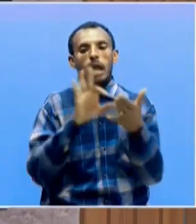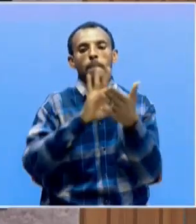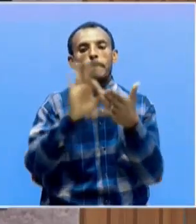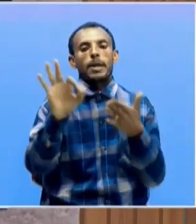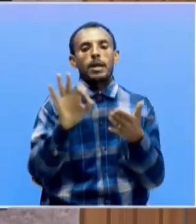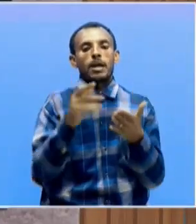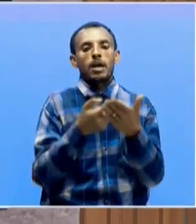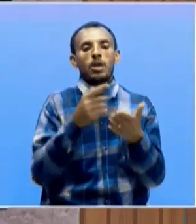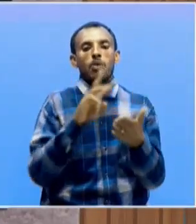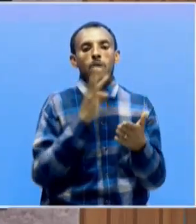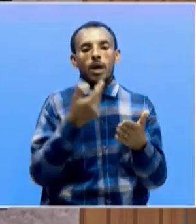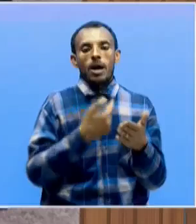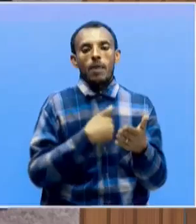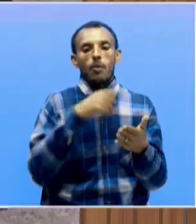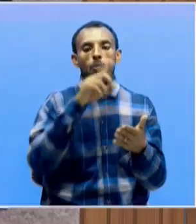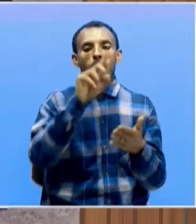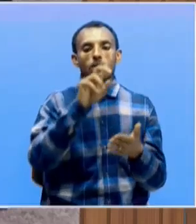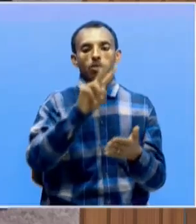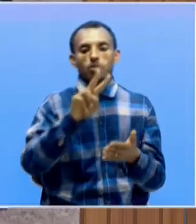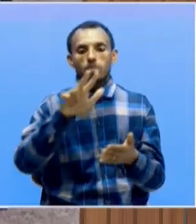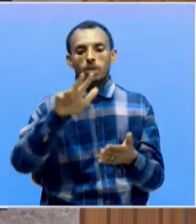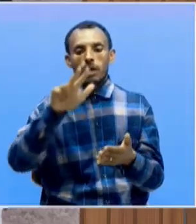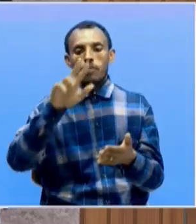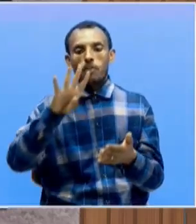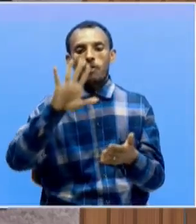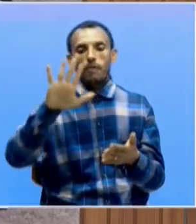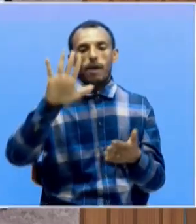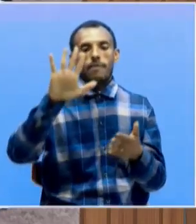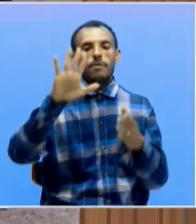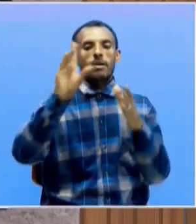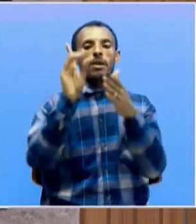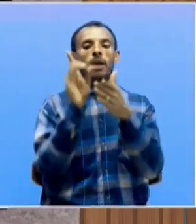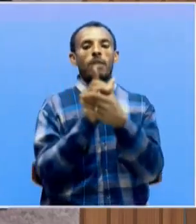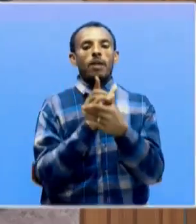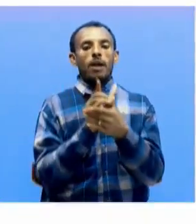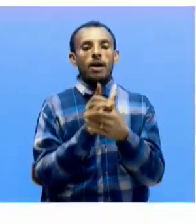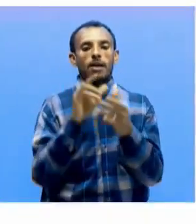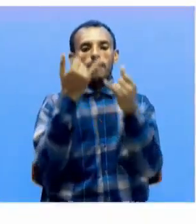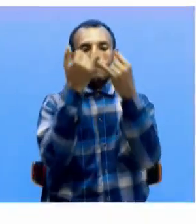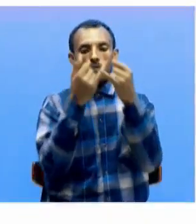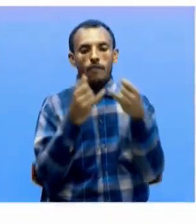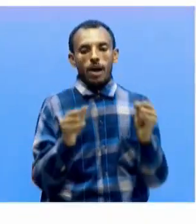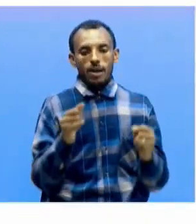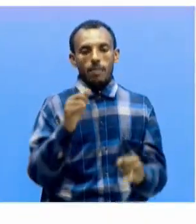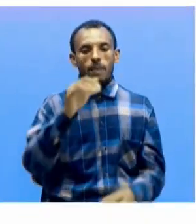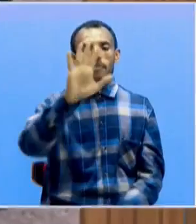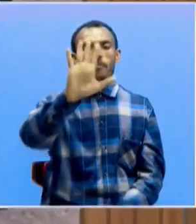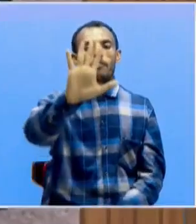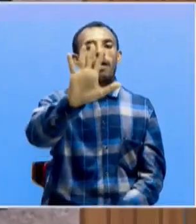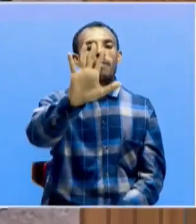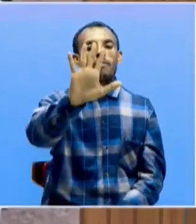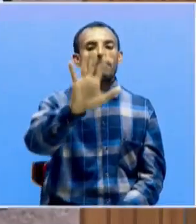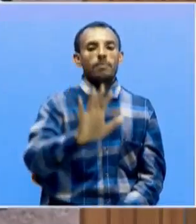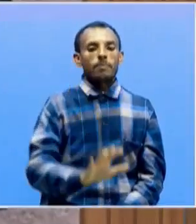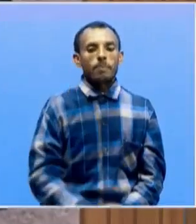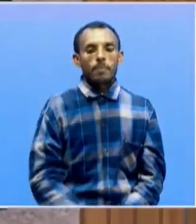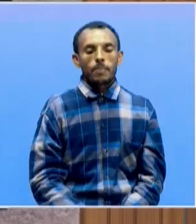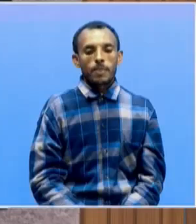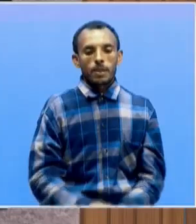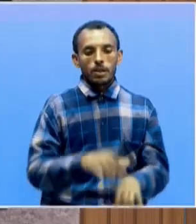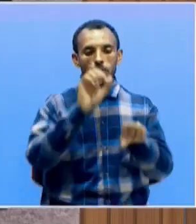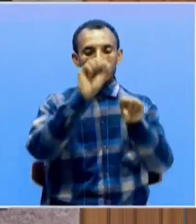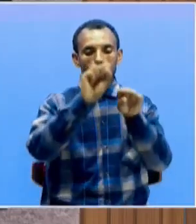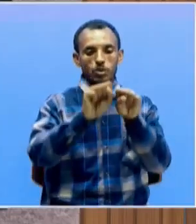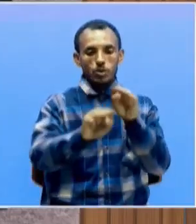have 1, 2, 3, 4, 5 data. So you divide this by 5.